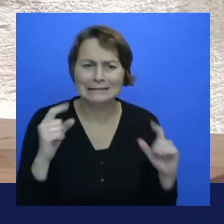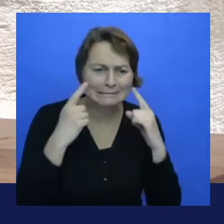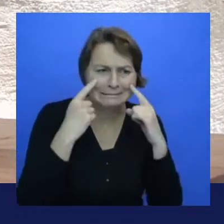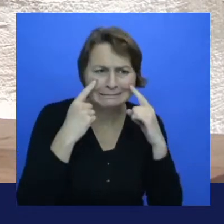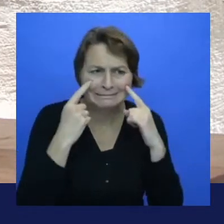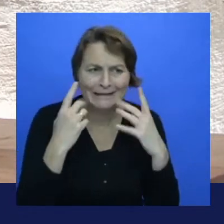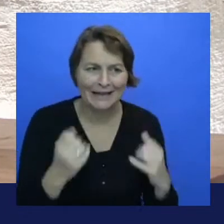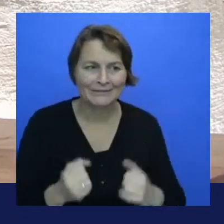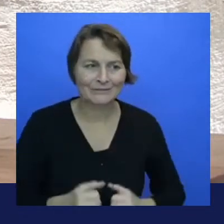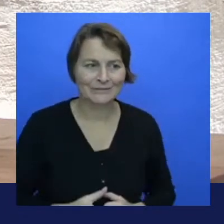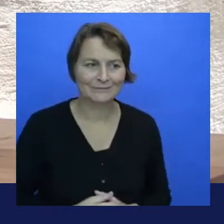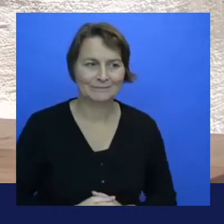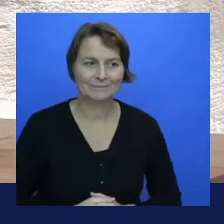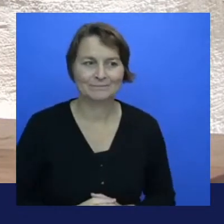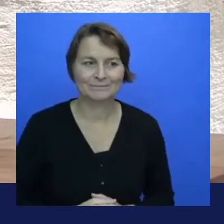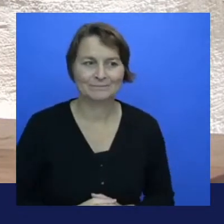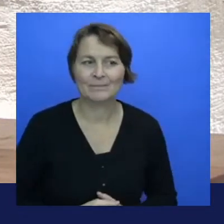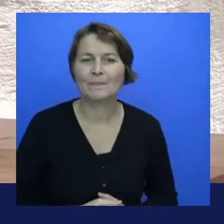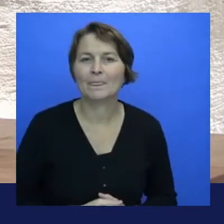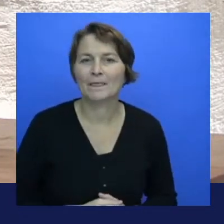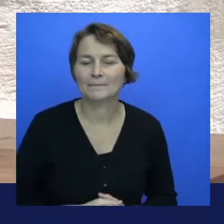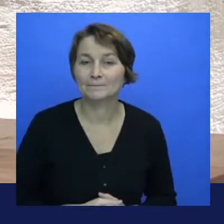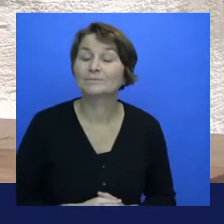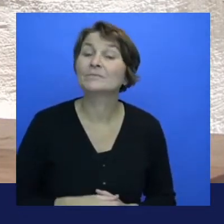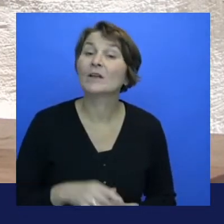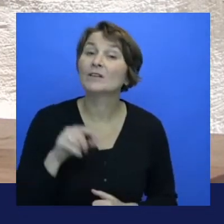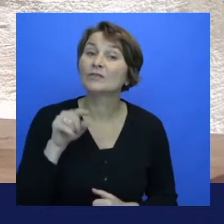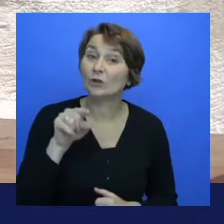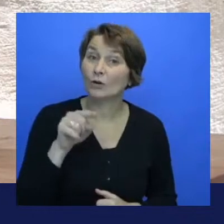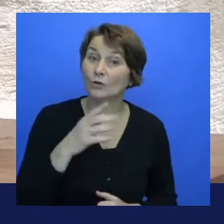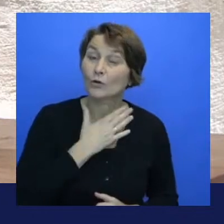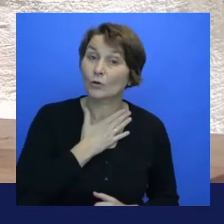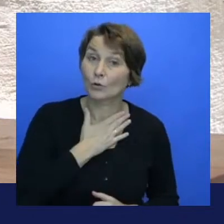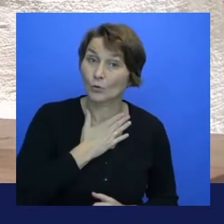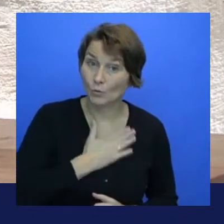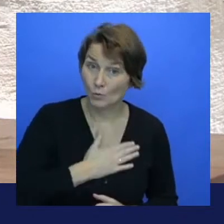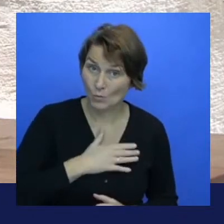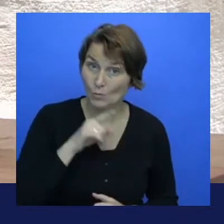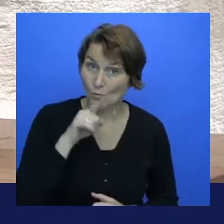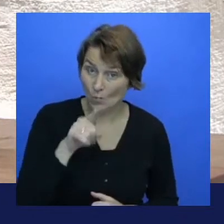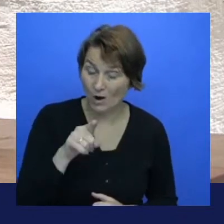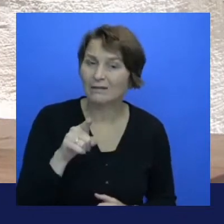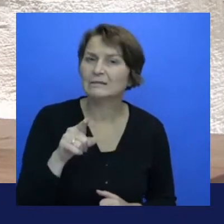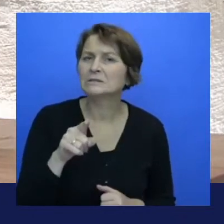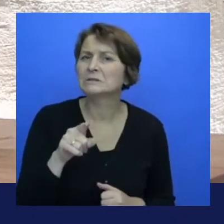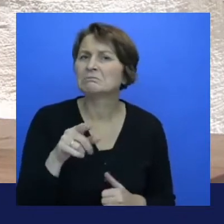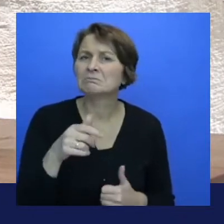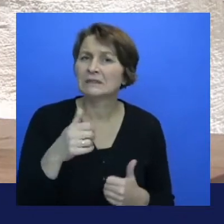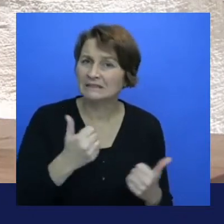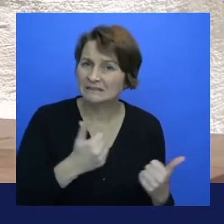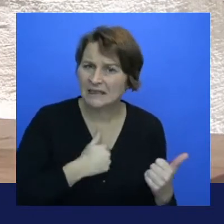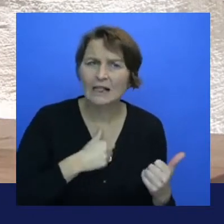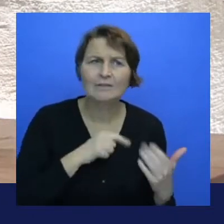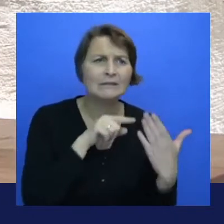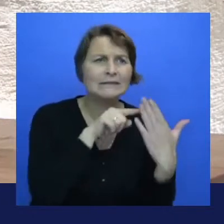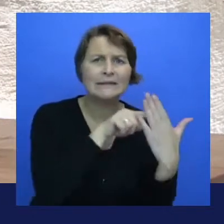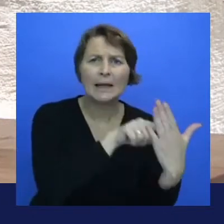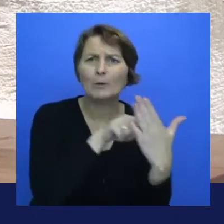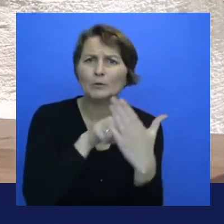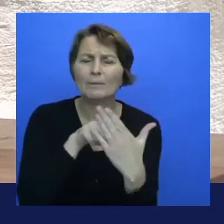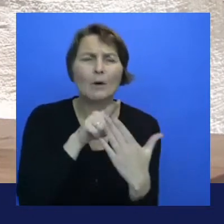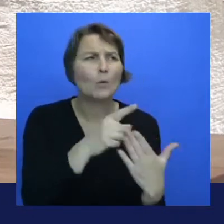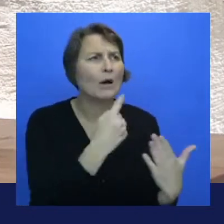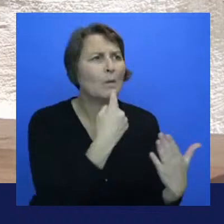if also, if you would like to try out any of the demos and you need some Azure credits, Microsoft